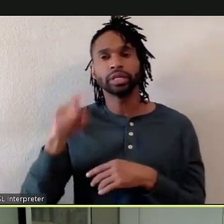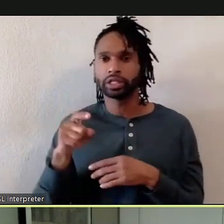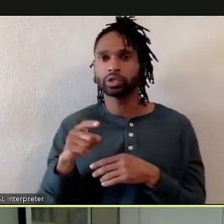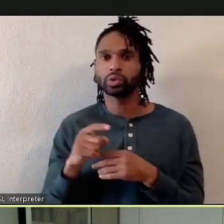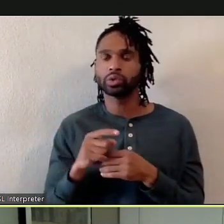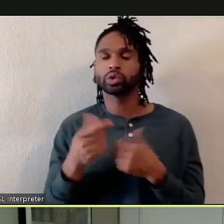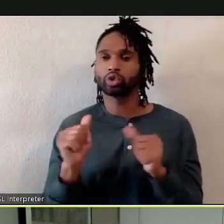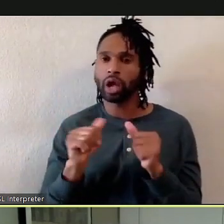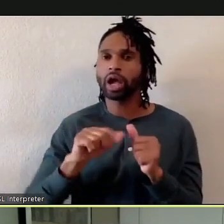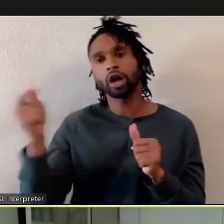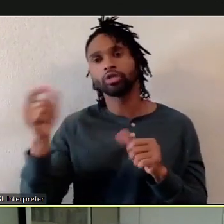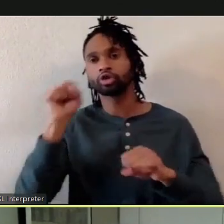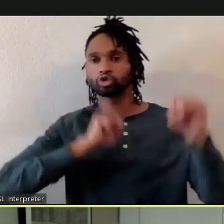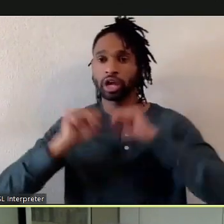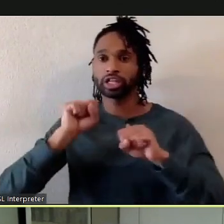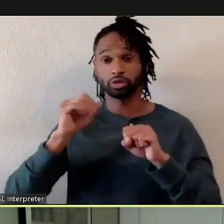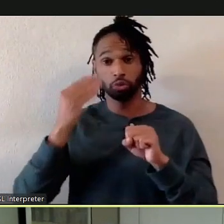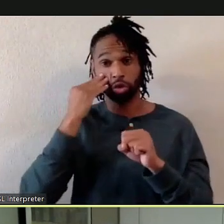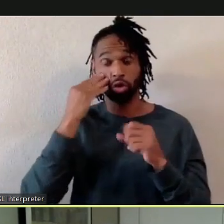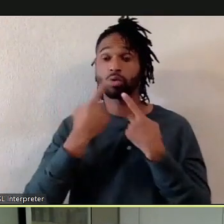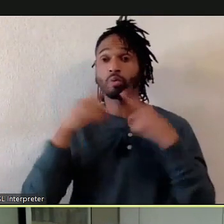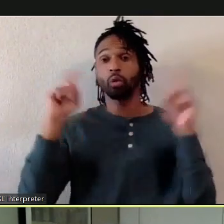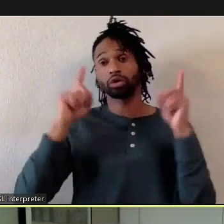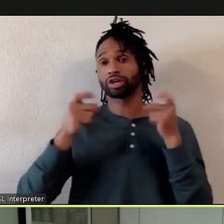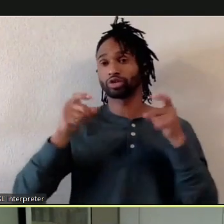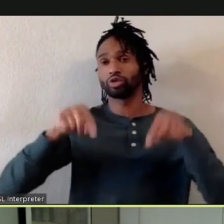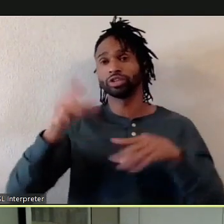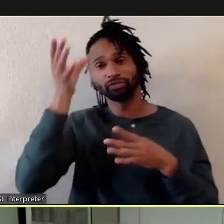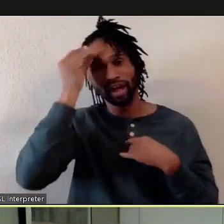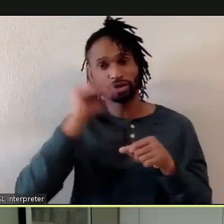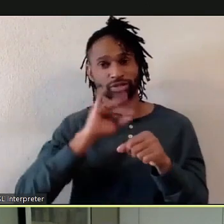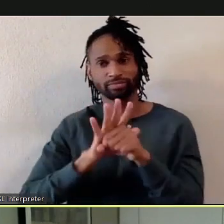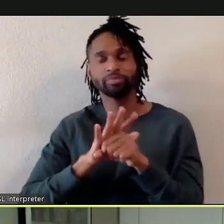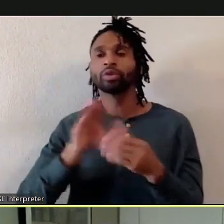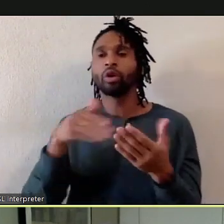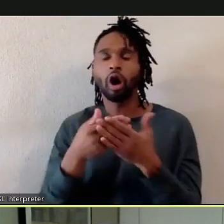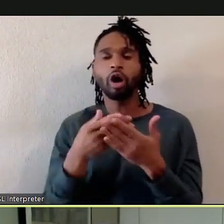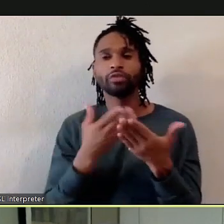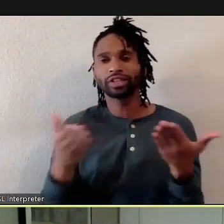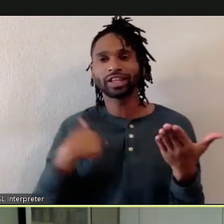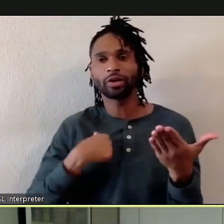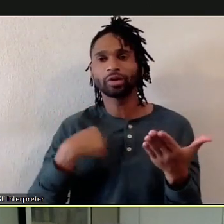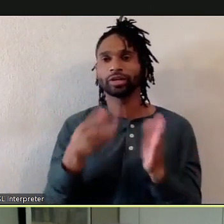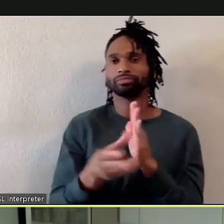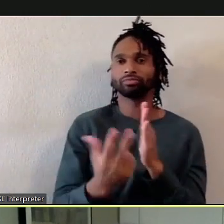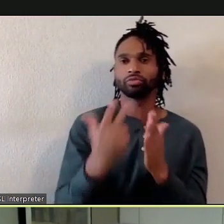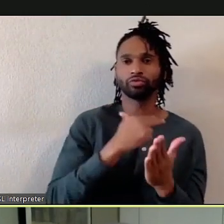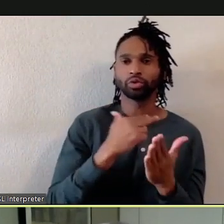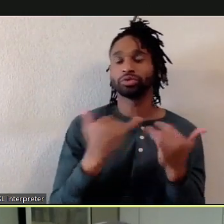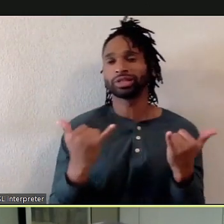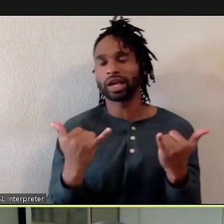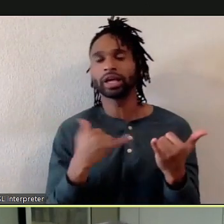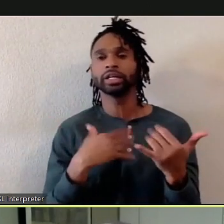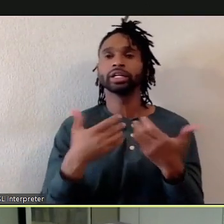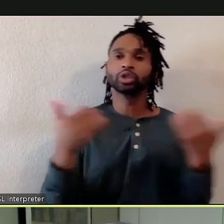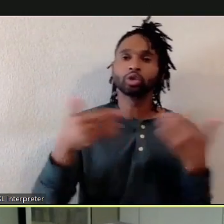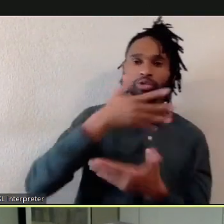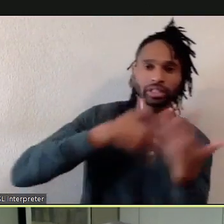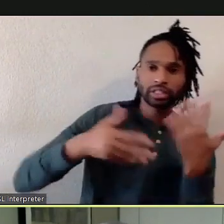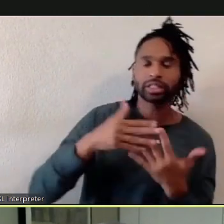that we know work to control this virus. So all of the things that we reviewed today, all of those strategies, social distancing, limiting your actions